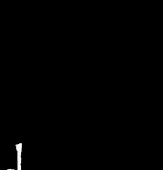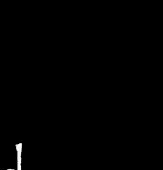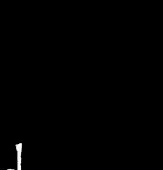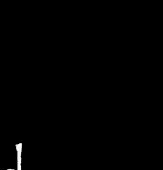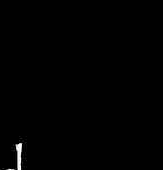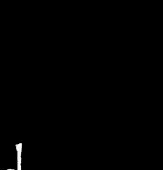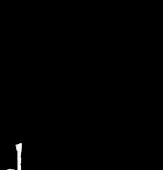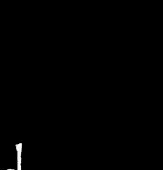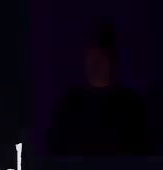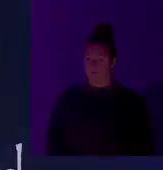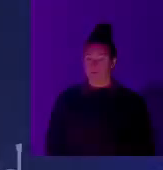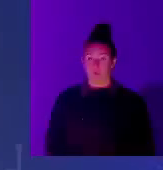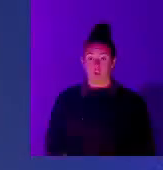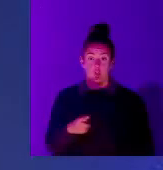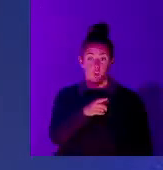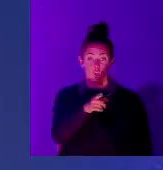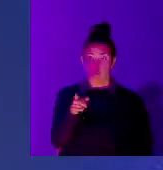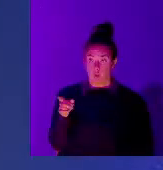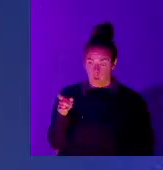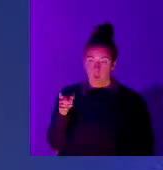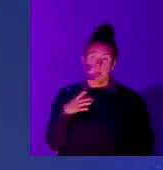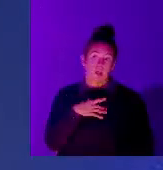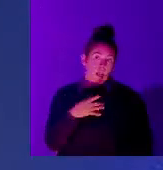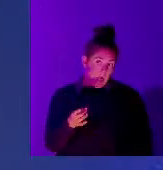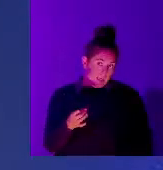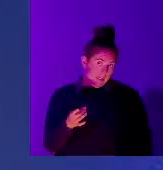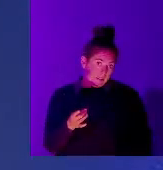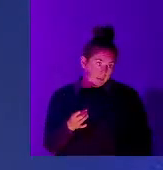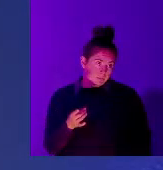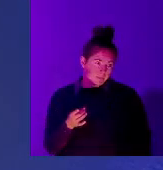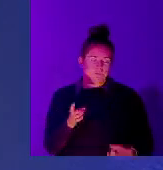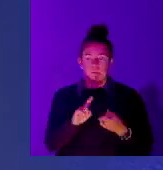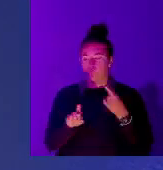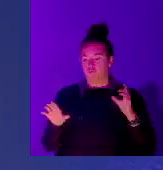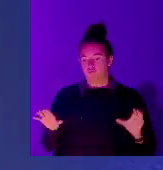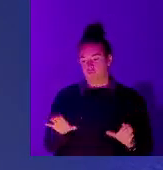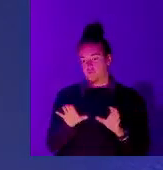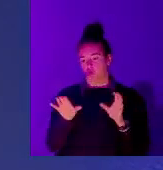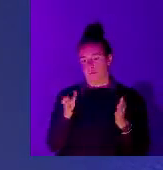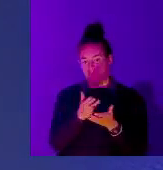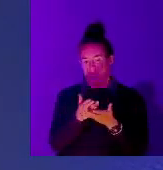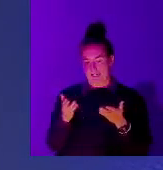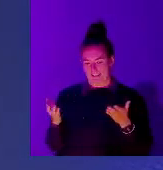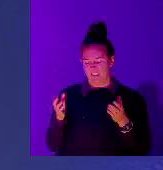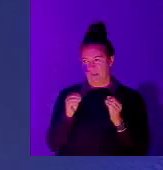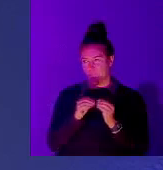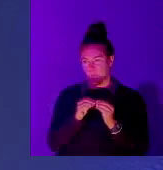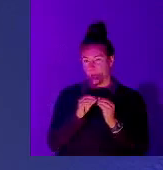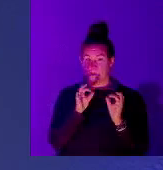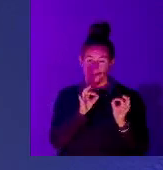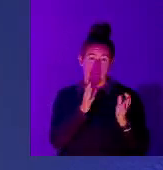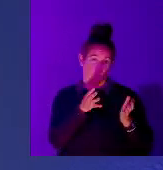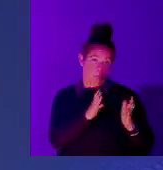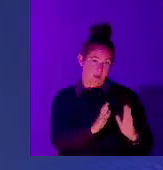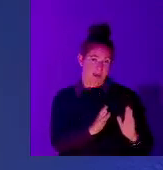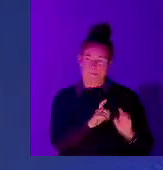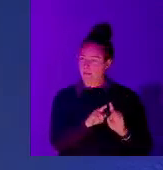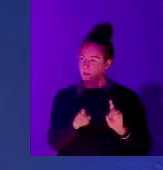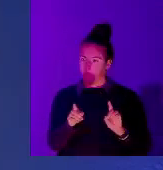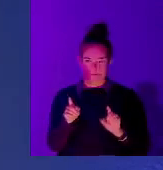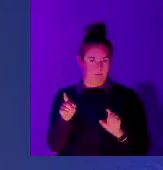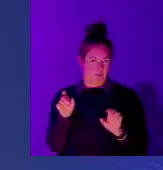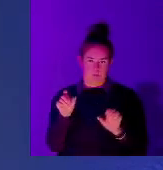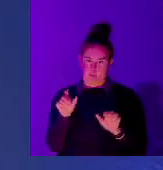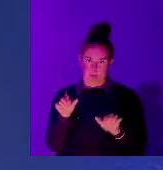You would like to do things in a more perfect way, but you are unable unless